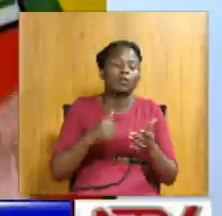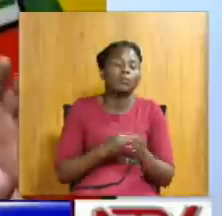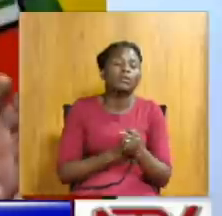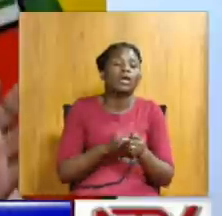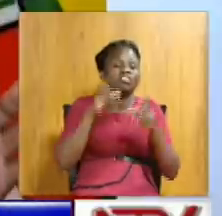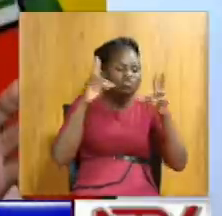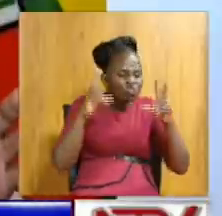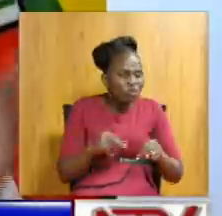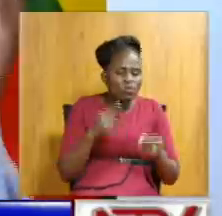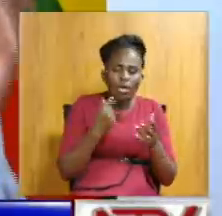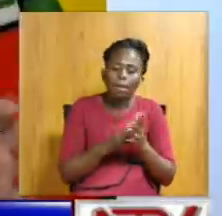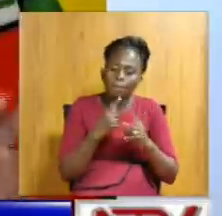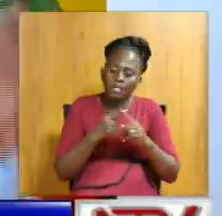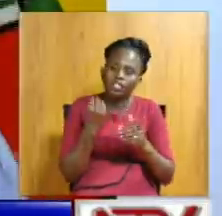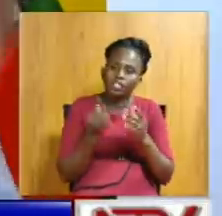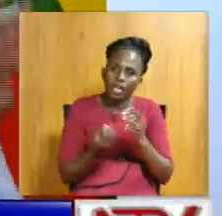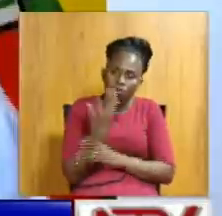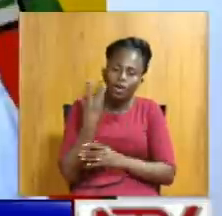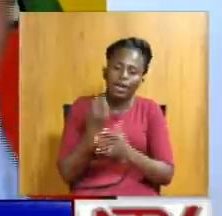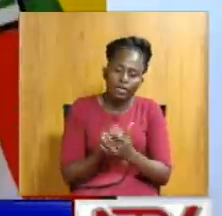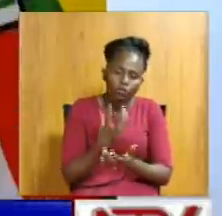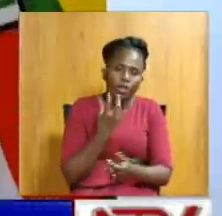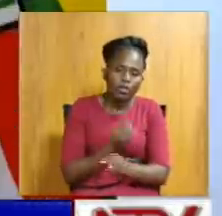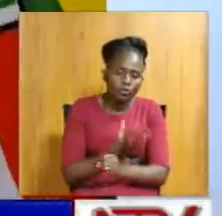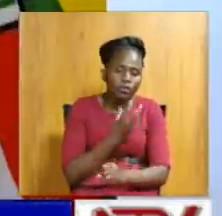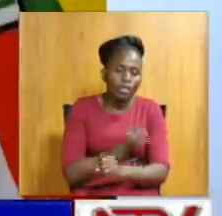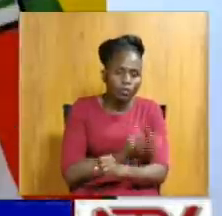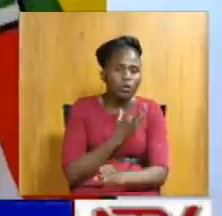Kayunga. Kayunga, Kayunga, Kayunga.